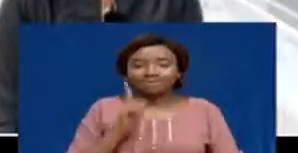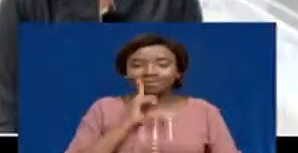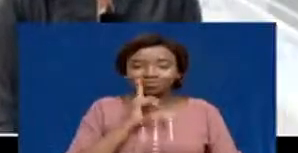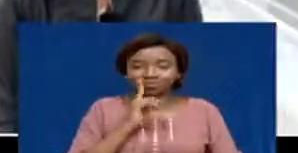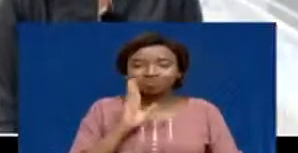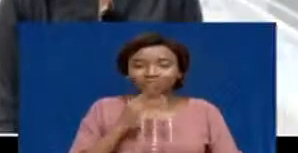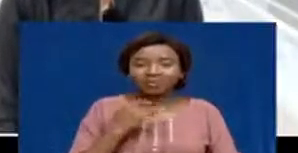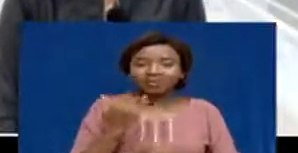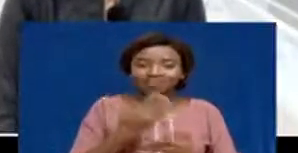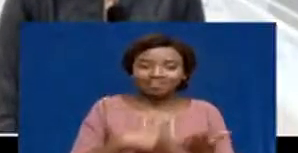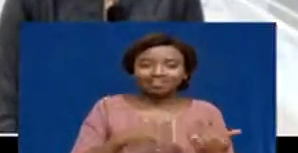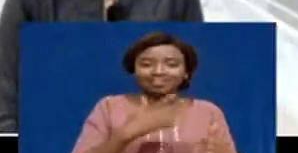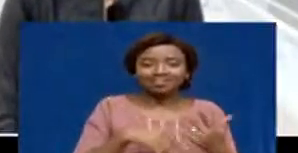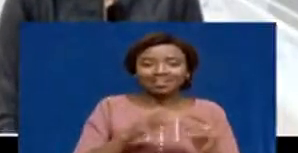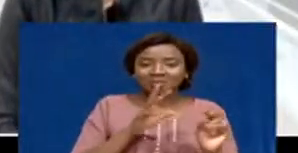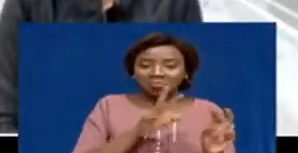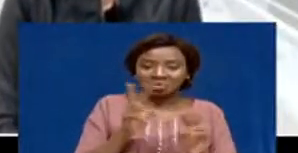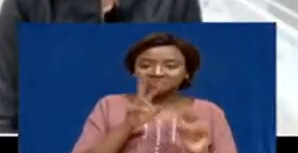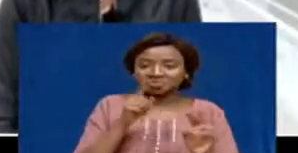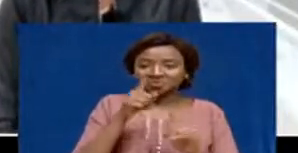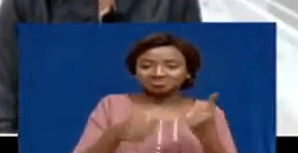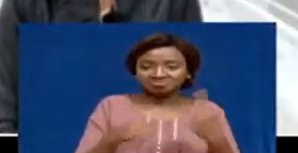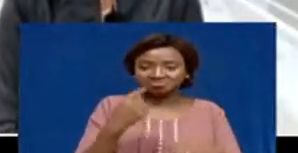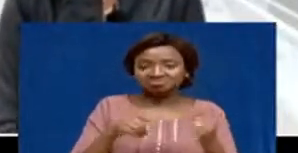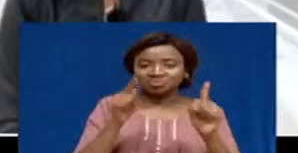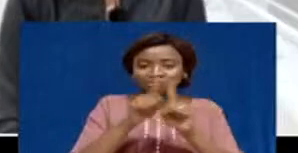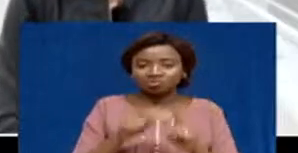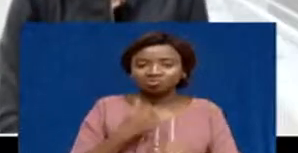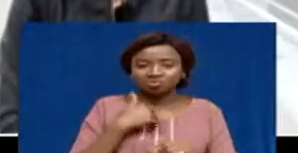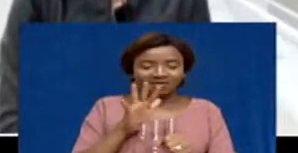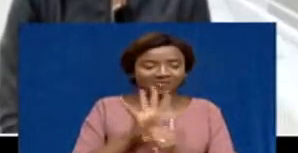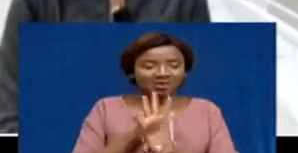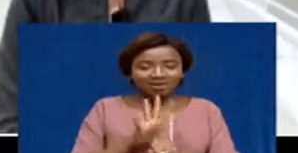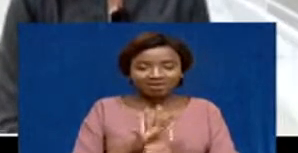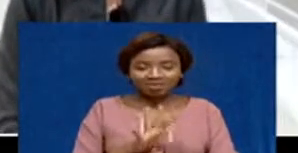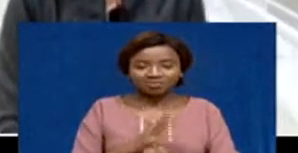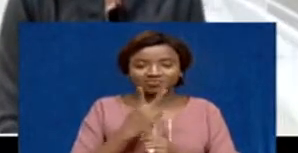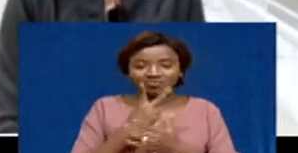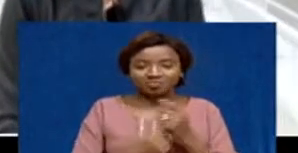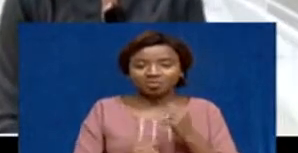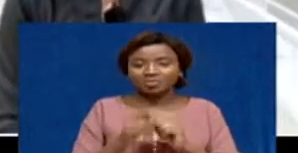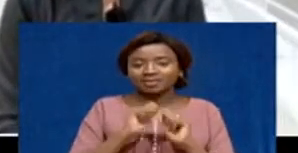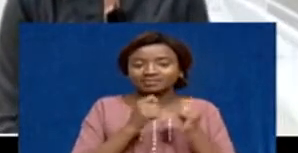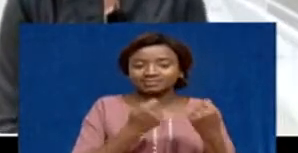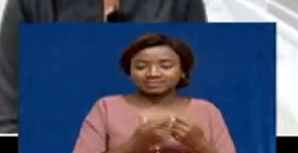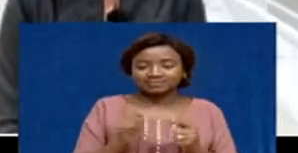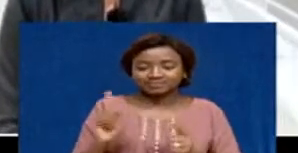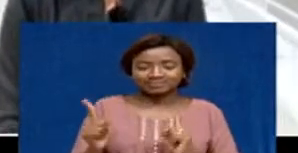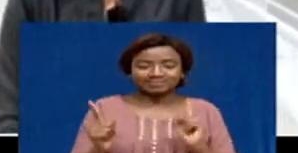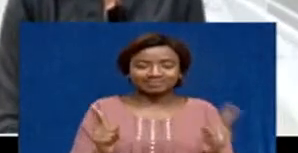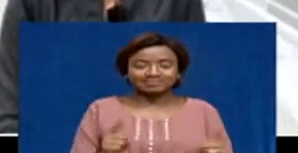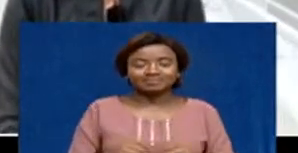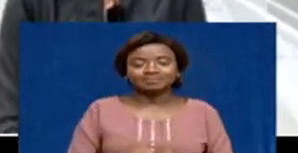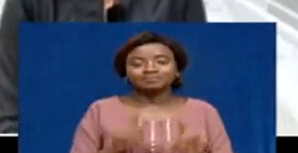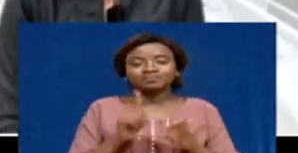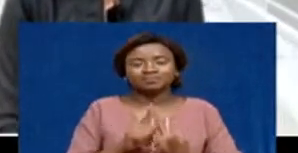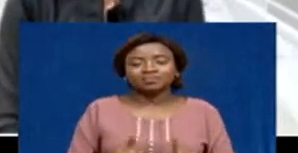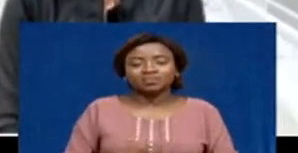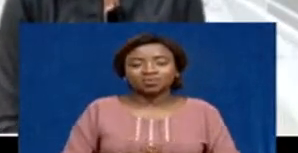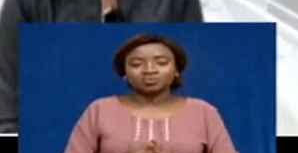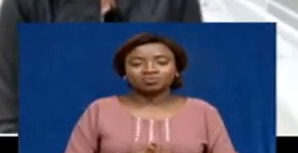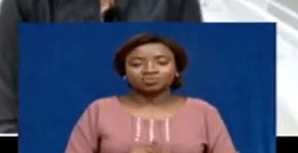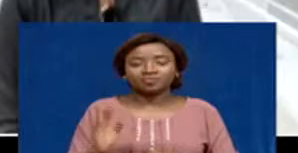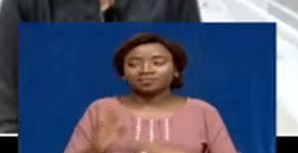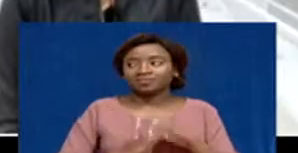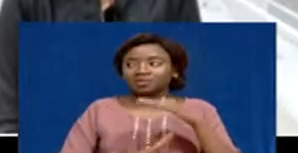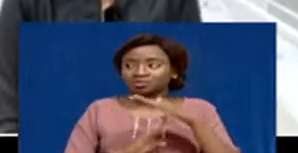hospitality experience to watch that game, and there's a lot on the line for both teams, as I mentioned, the title race, and of course for Spurs, the